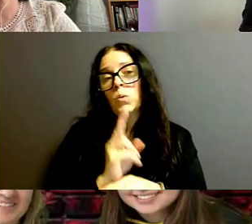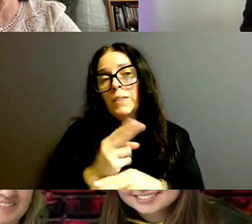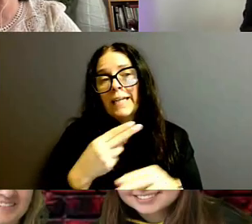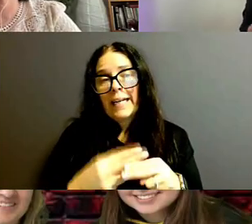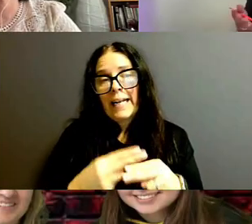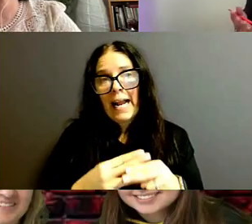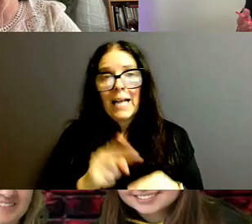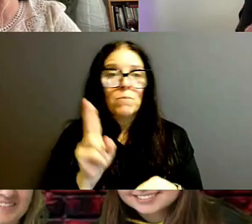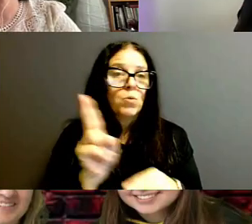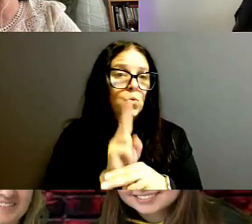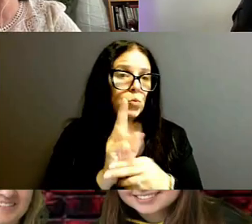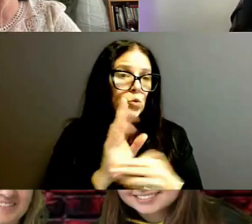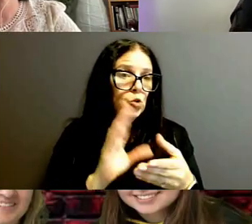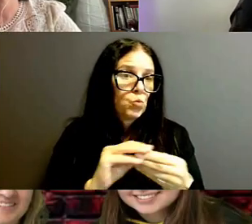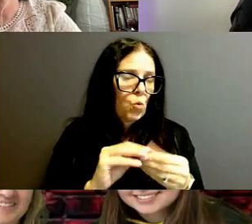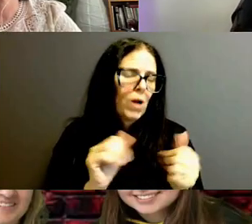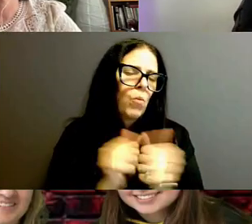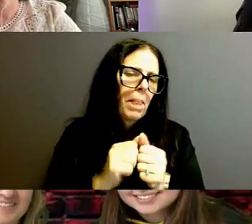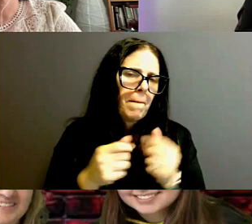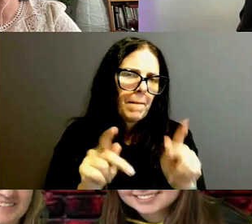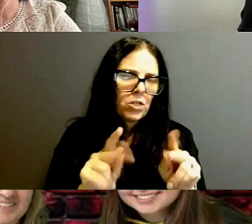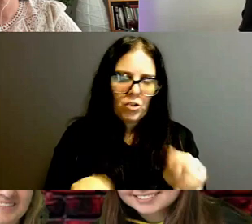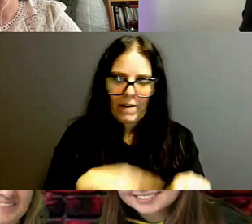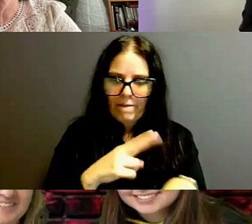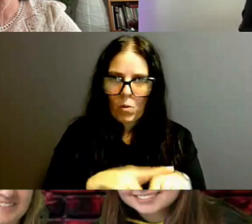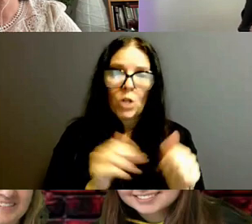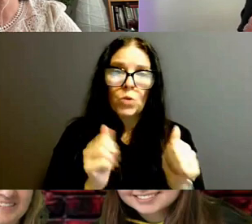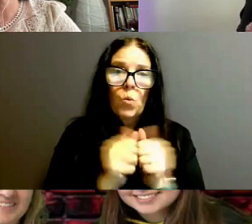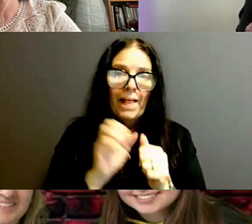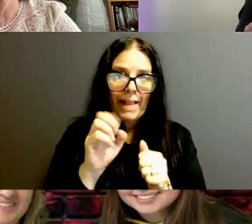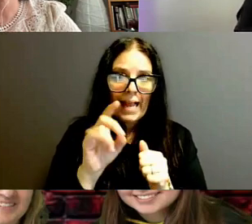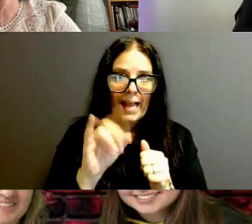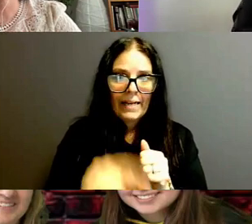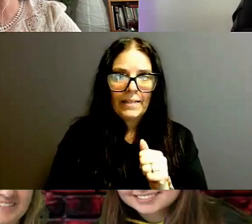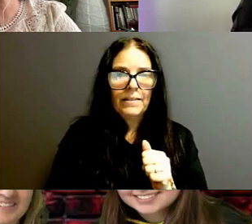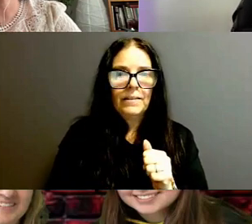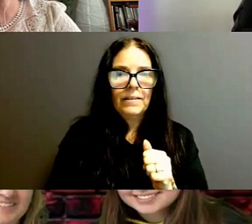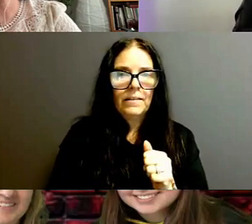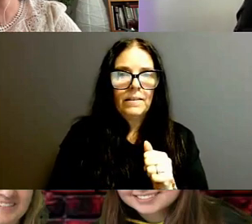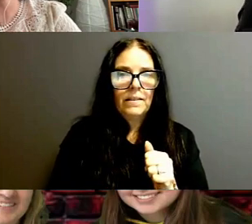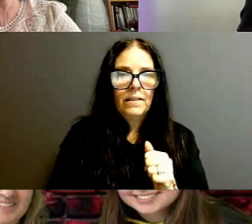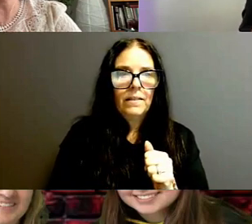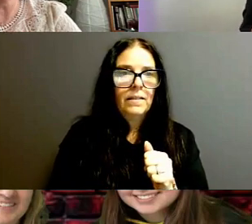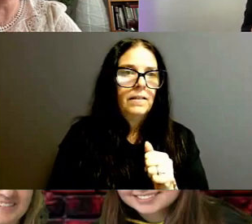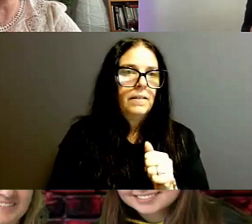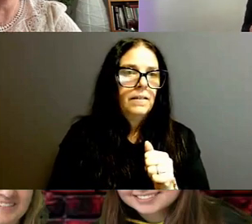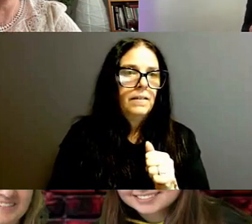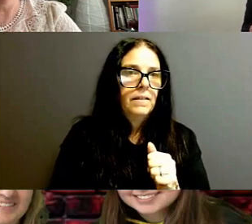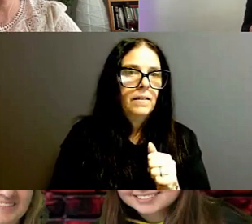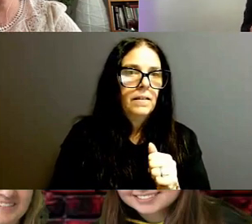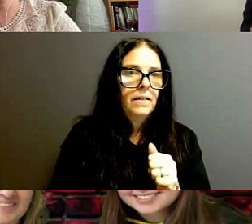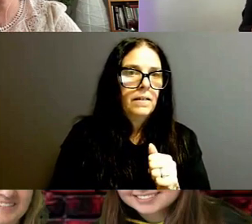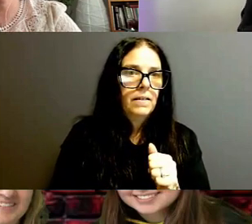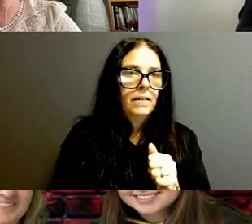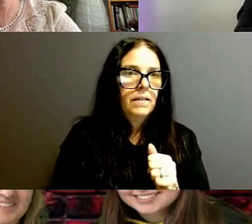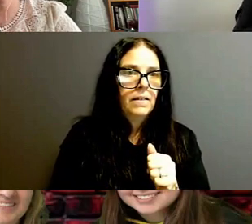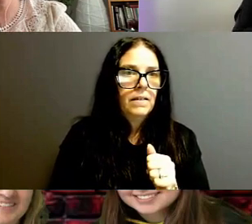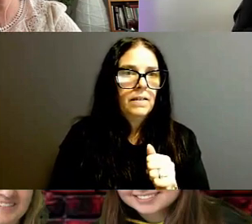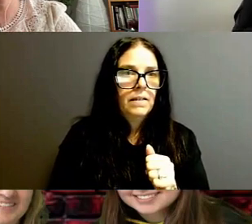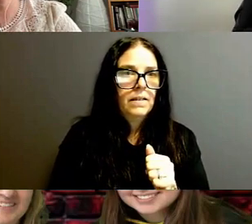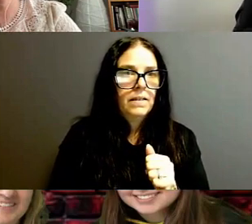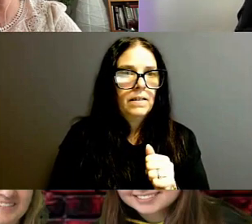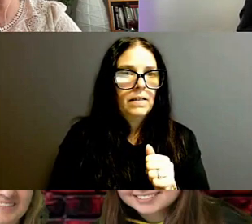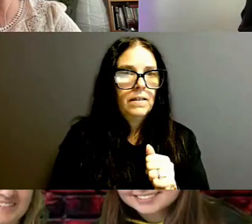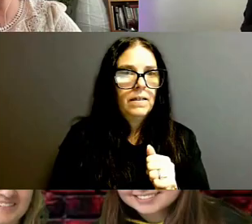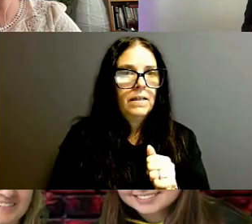using their story with permission, of course, and with edits. There's a lot of stories that I share, and I may make reference